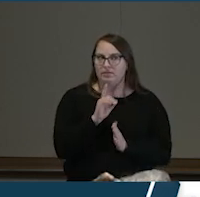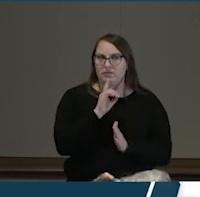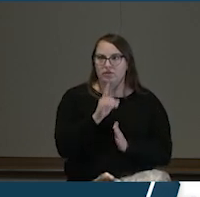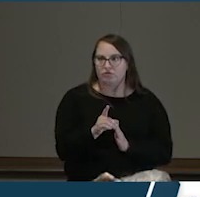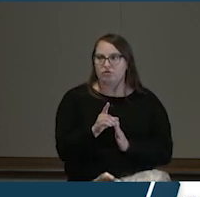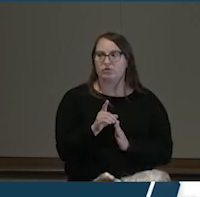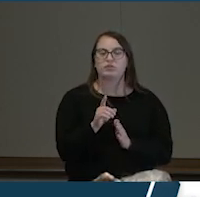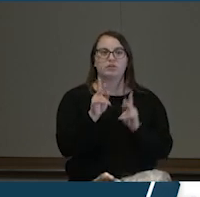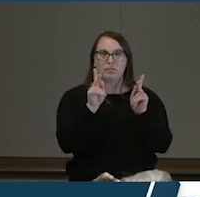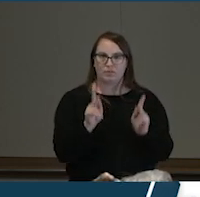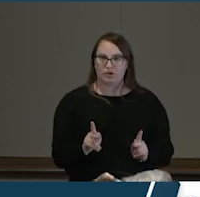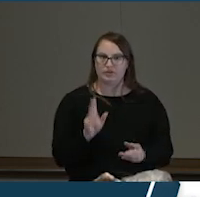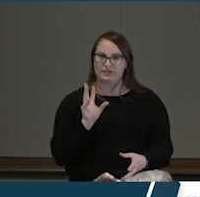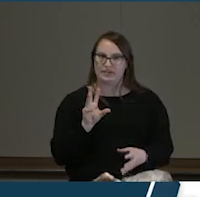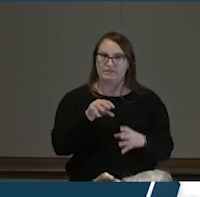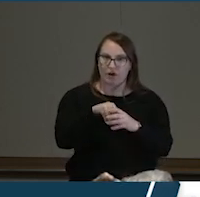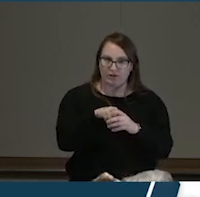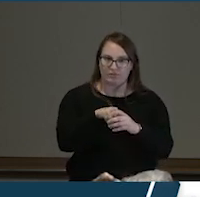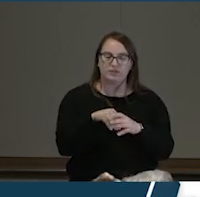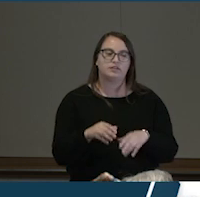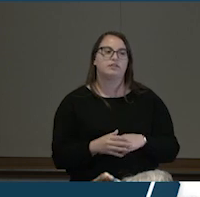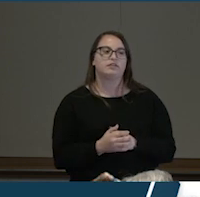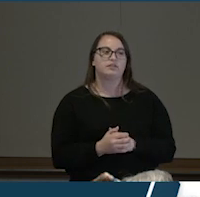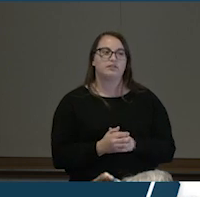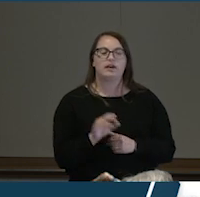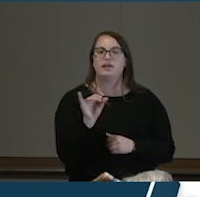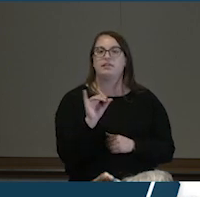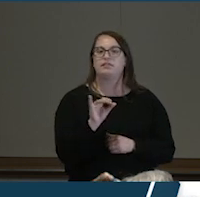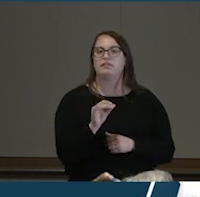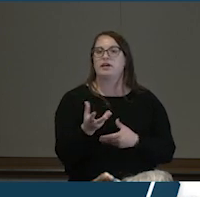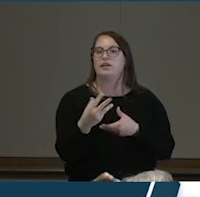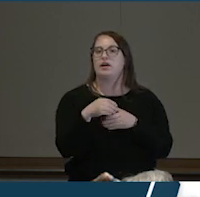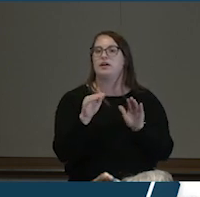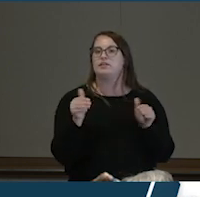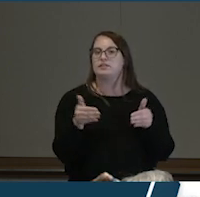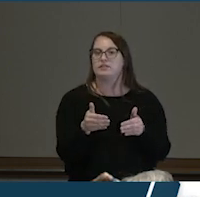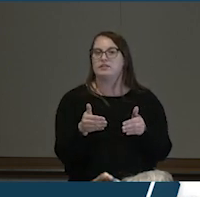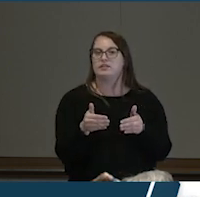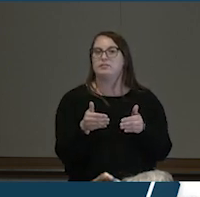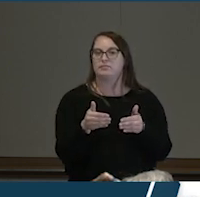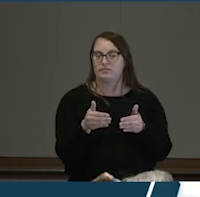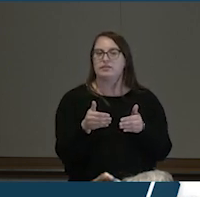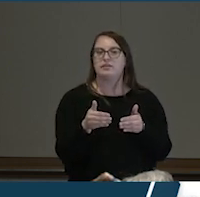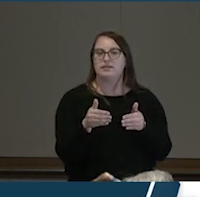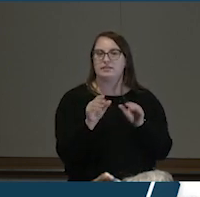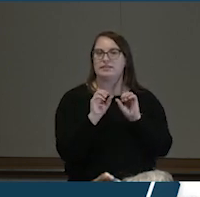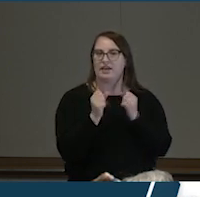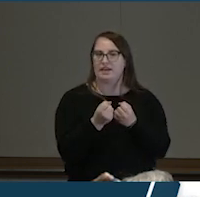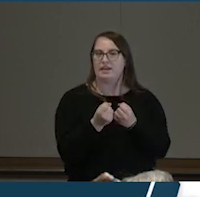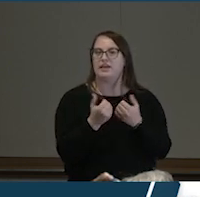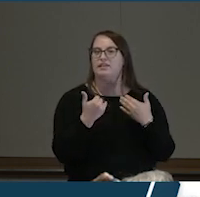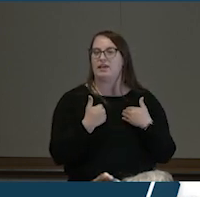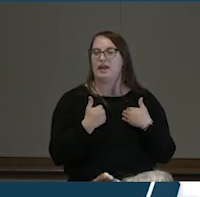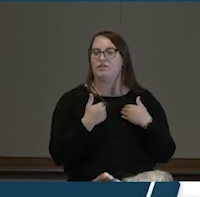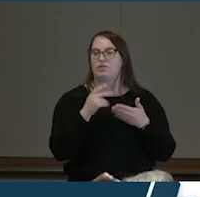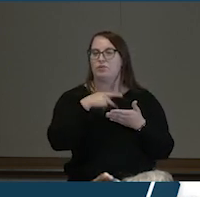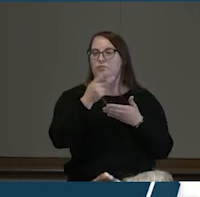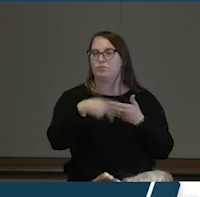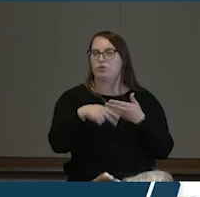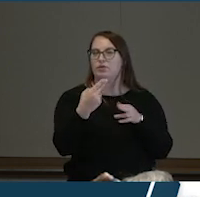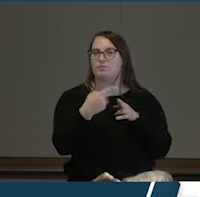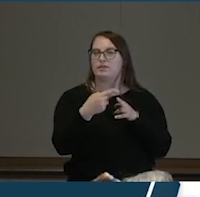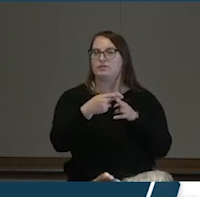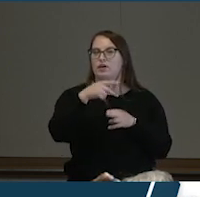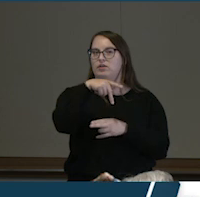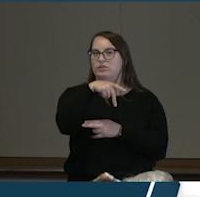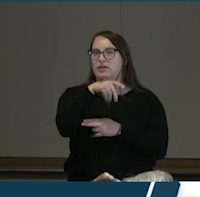involved. And like the Autism Society of Florida runs a program called Peers, and it's an adult social skills